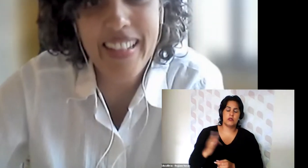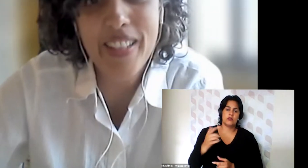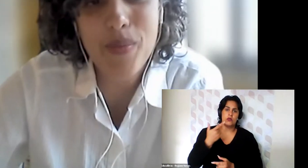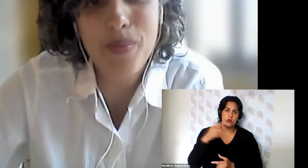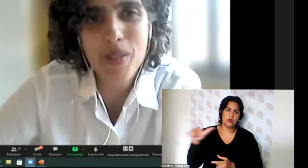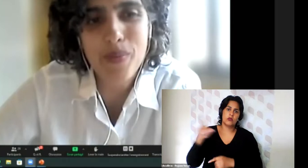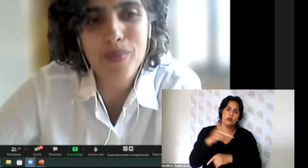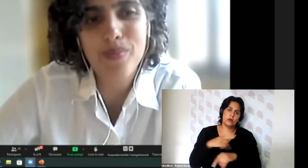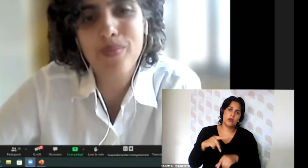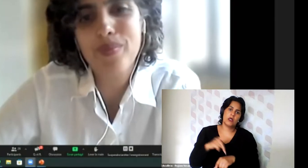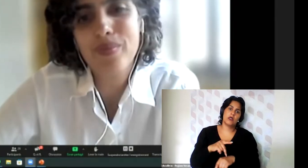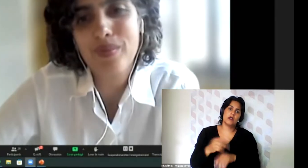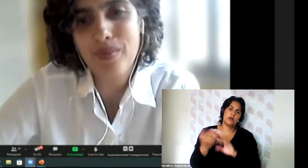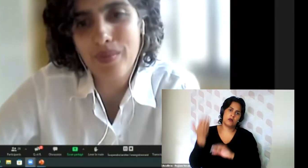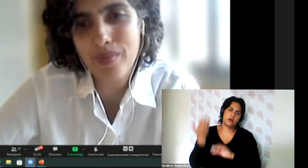questions.